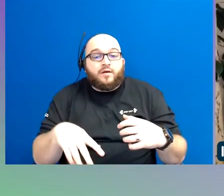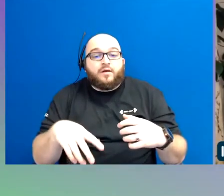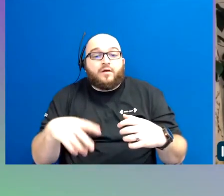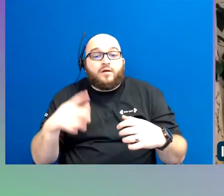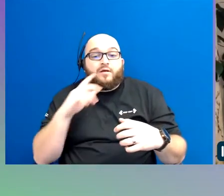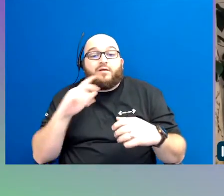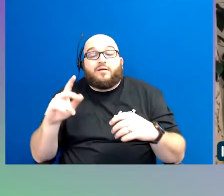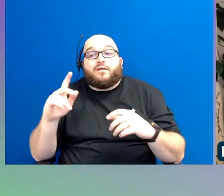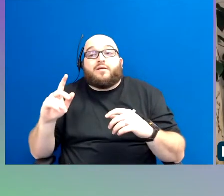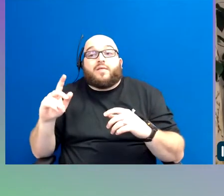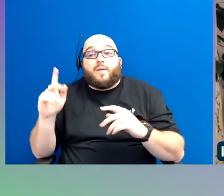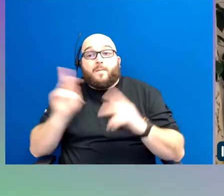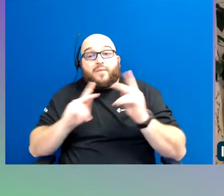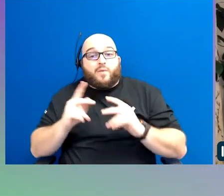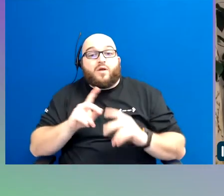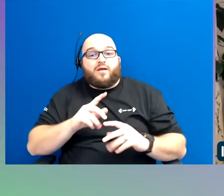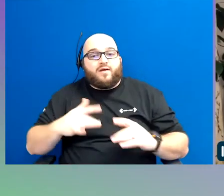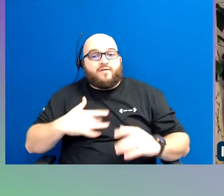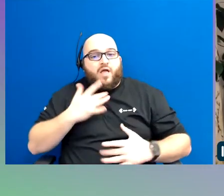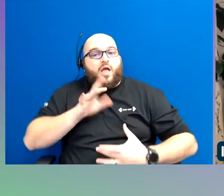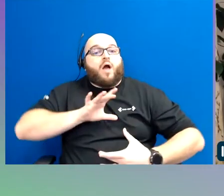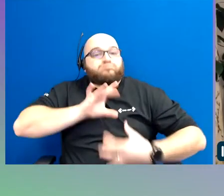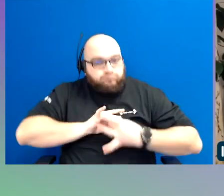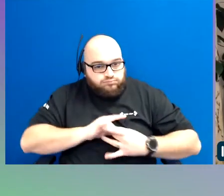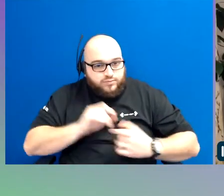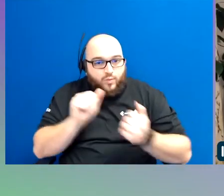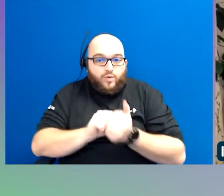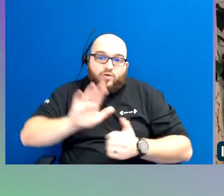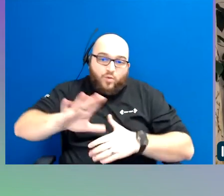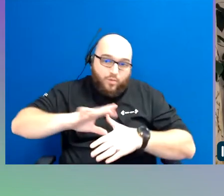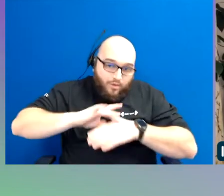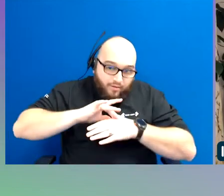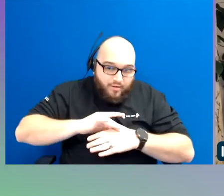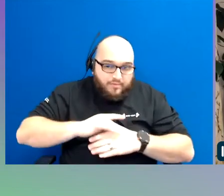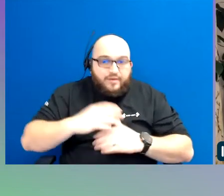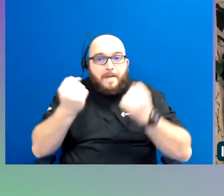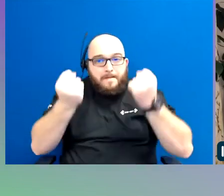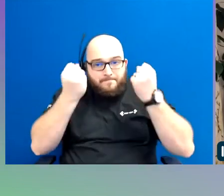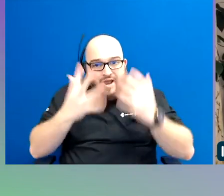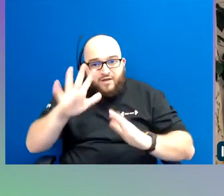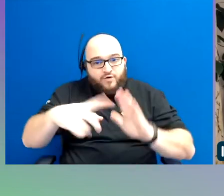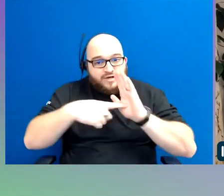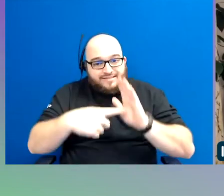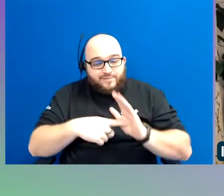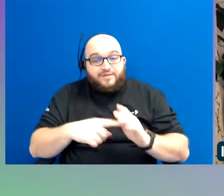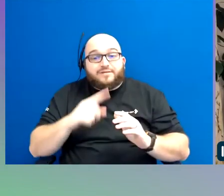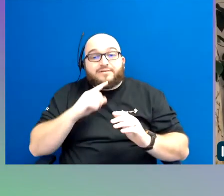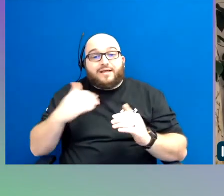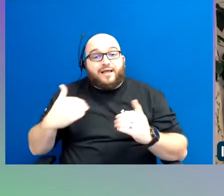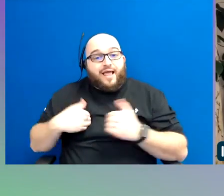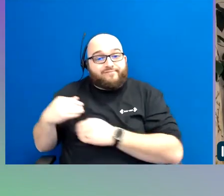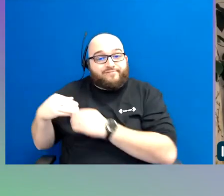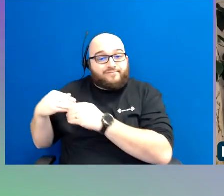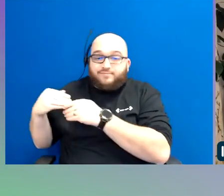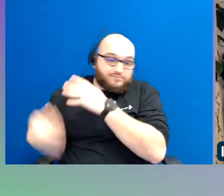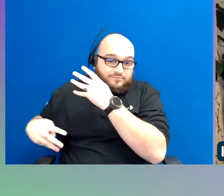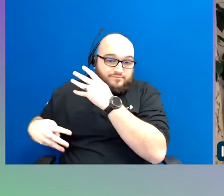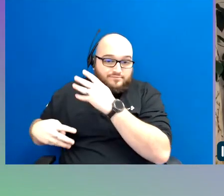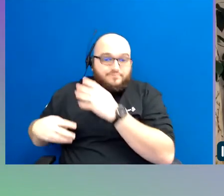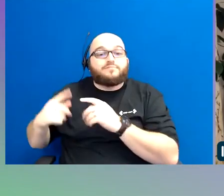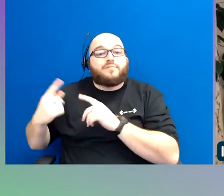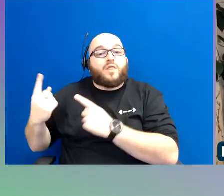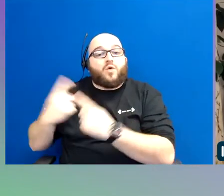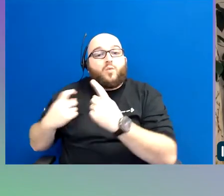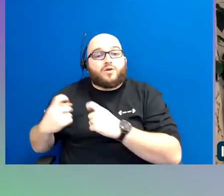Attendees really resonated and loved your content and examples. There are a lot of questions. So here is